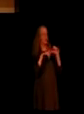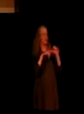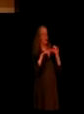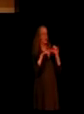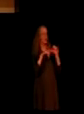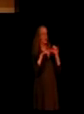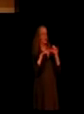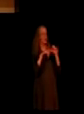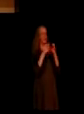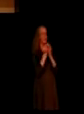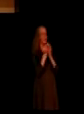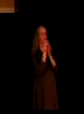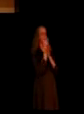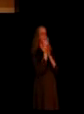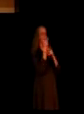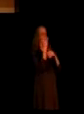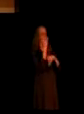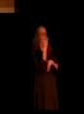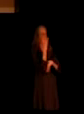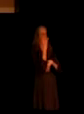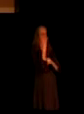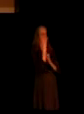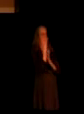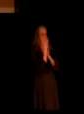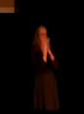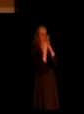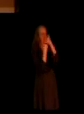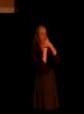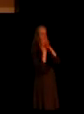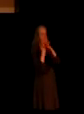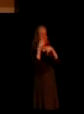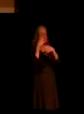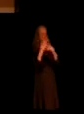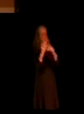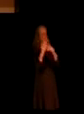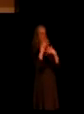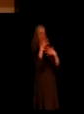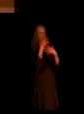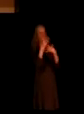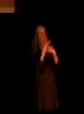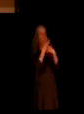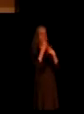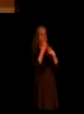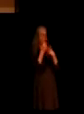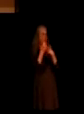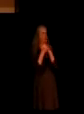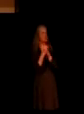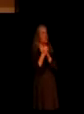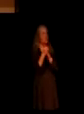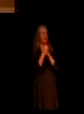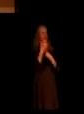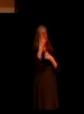And this was basically what got me into NASA, though, is I was